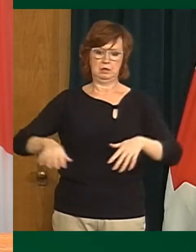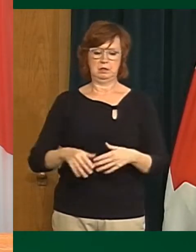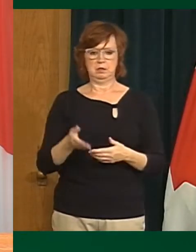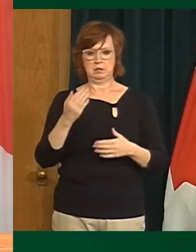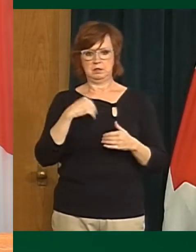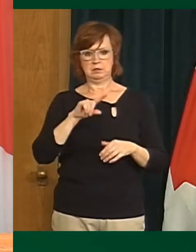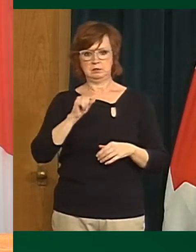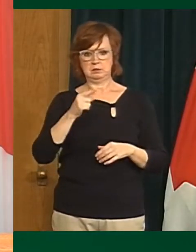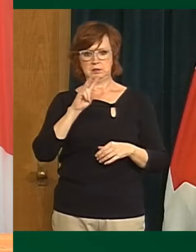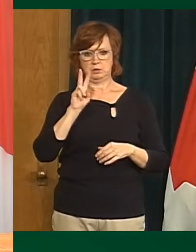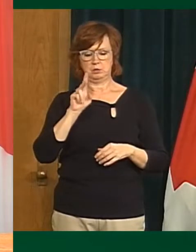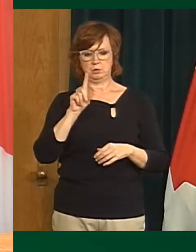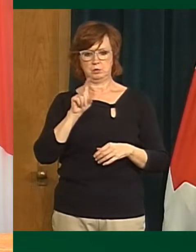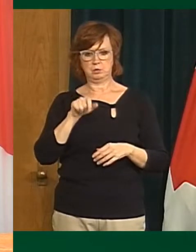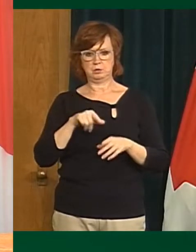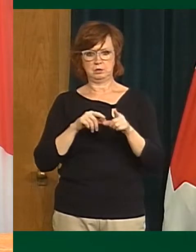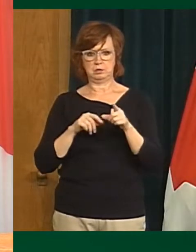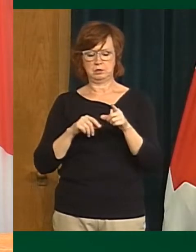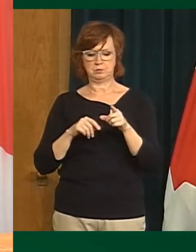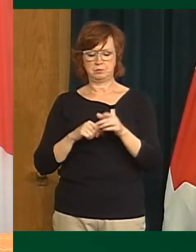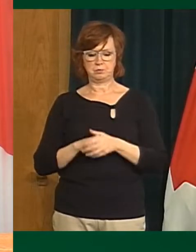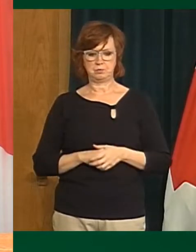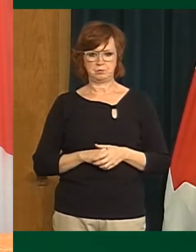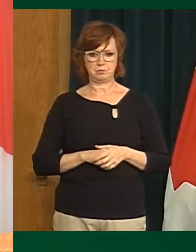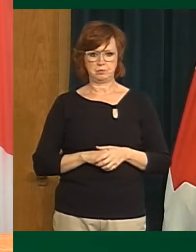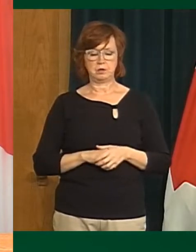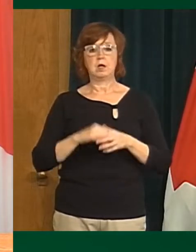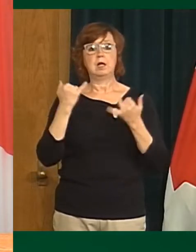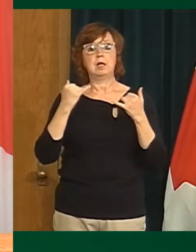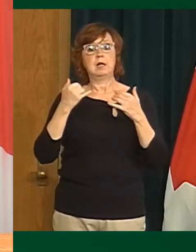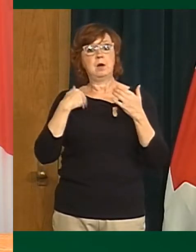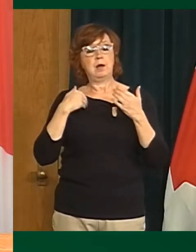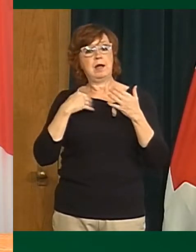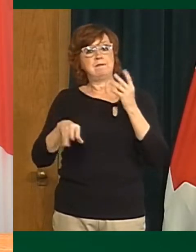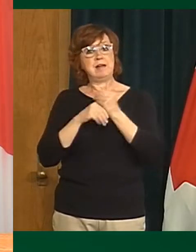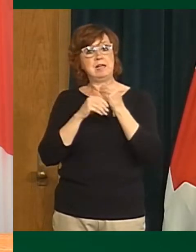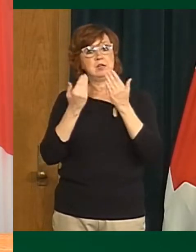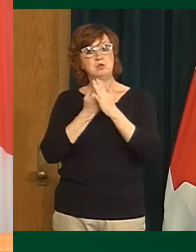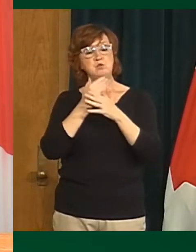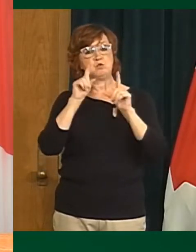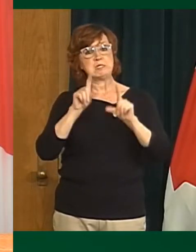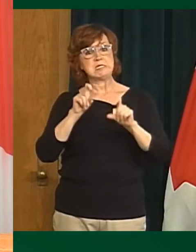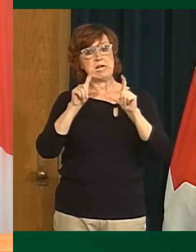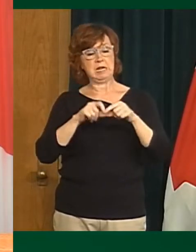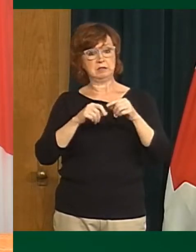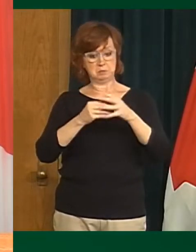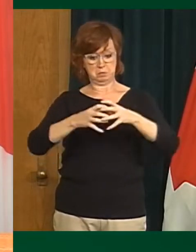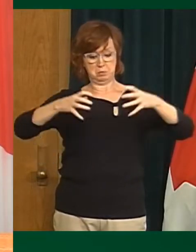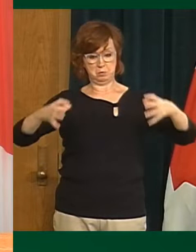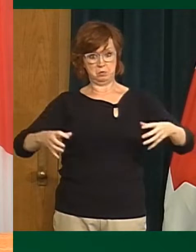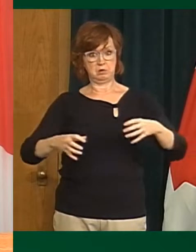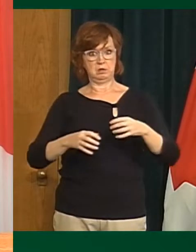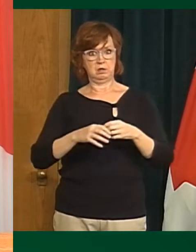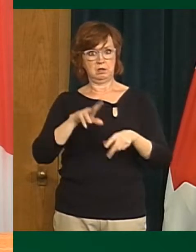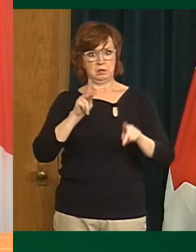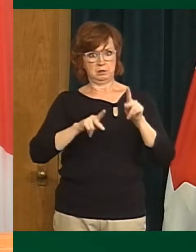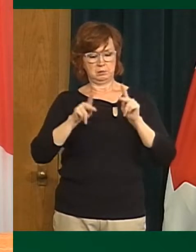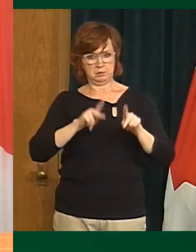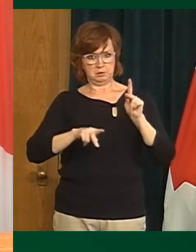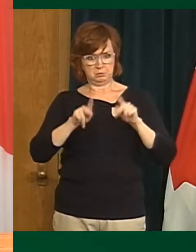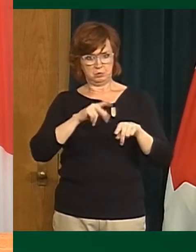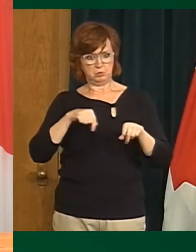homes, is it encouraged for people who maybe don't have symptoms, who simply want to get a test, to go and do